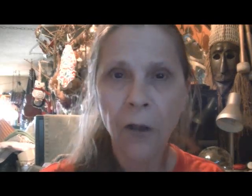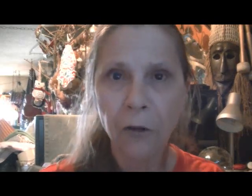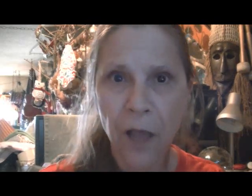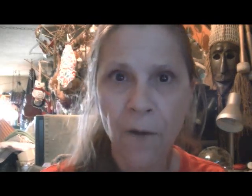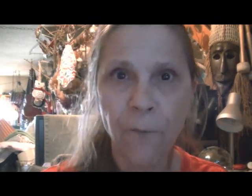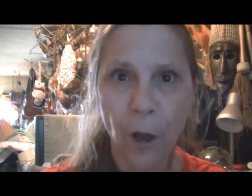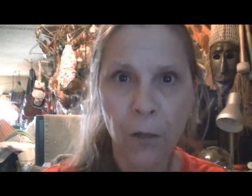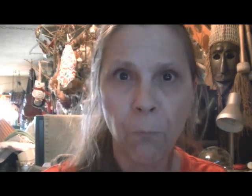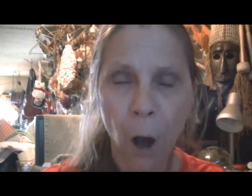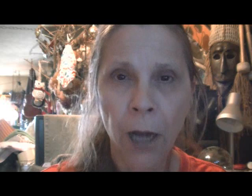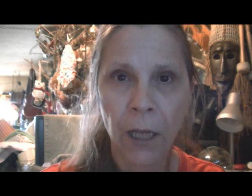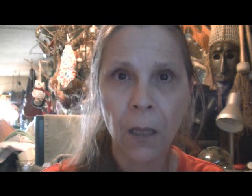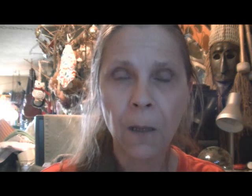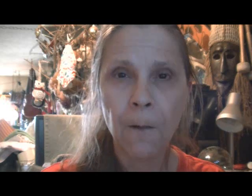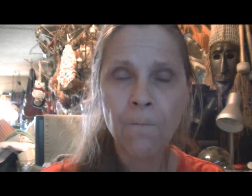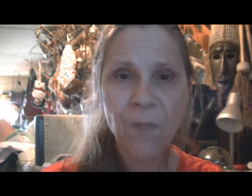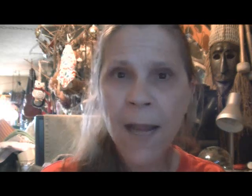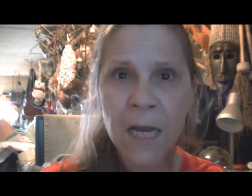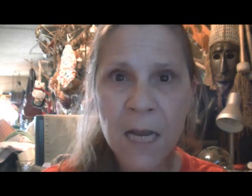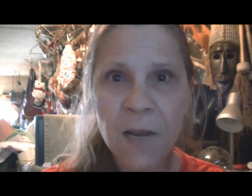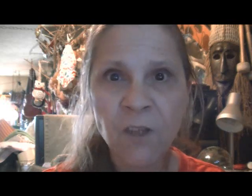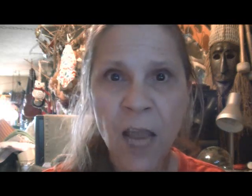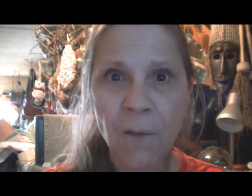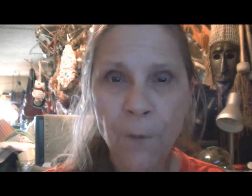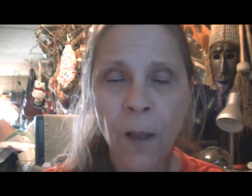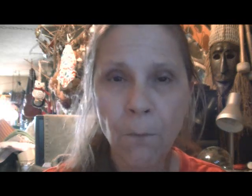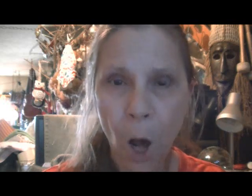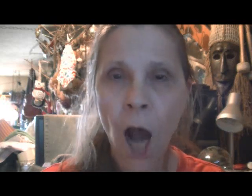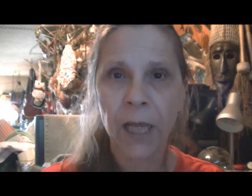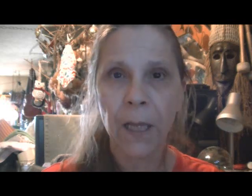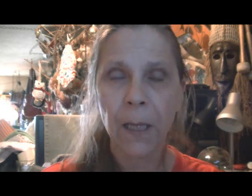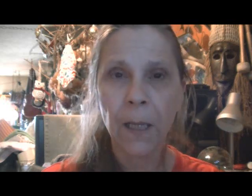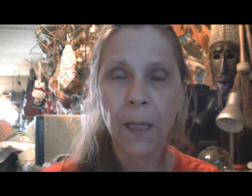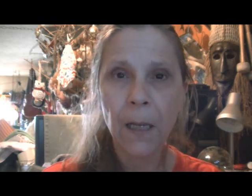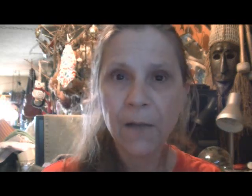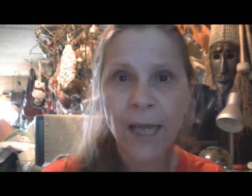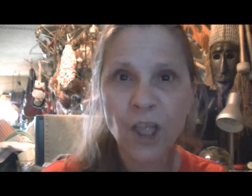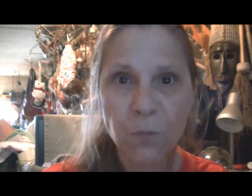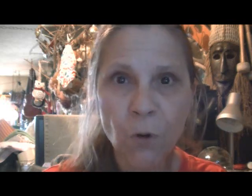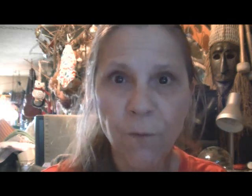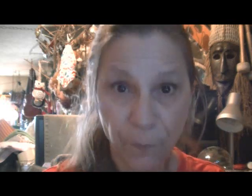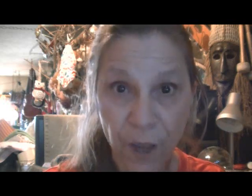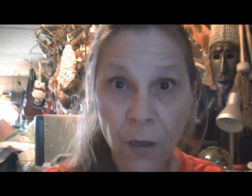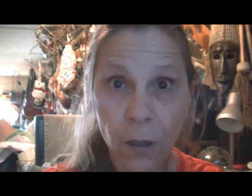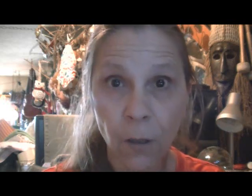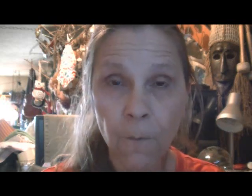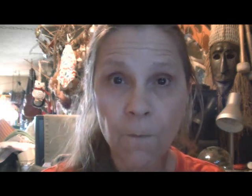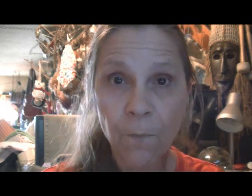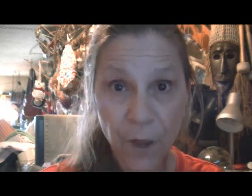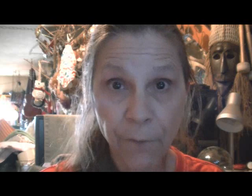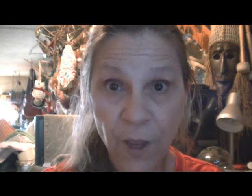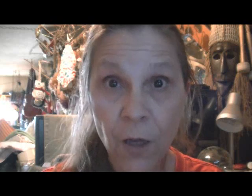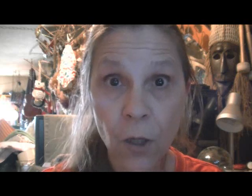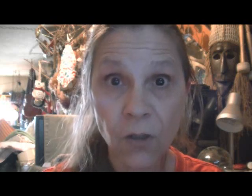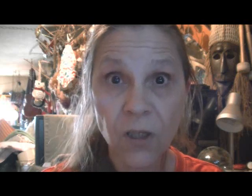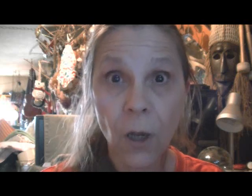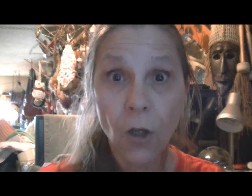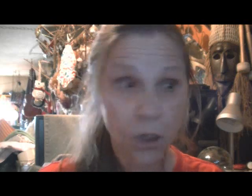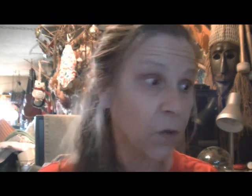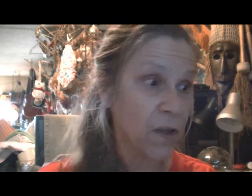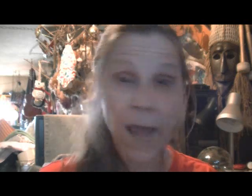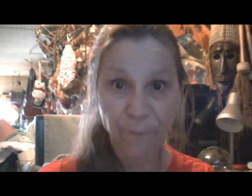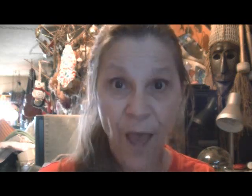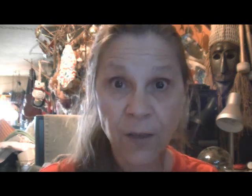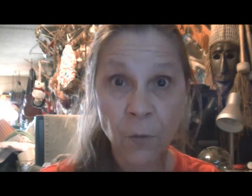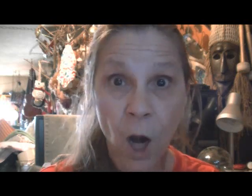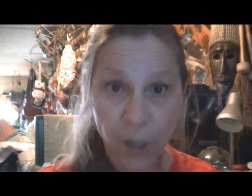get other than a fucking body? And he didn't even take the fucking body. They just moved the vehicle, their vehicles,